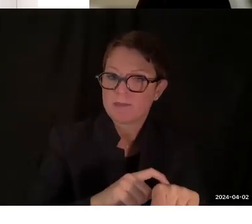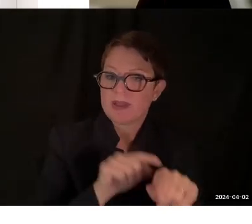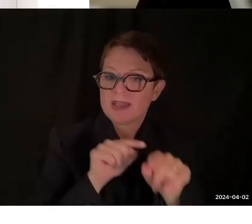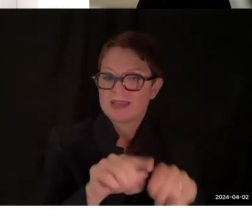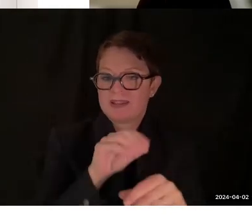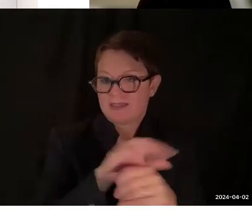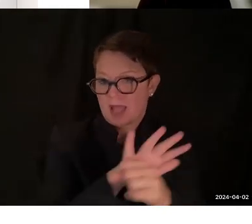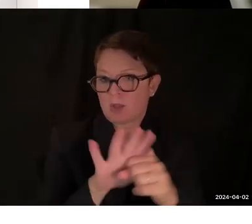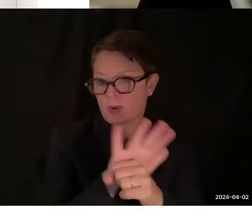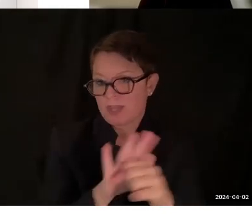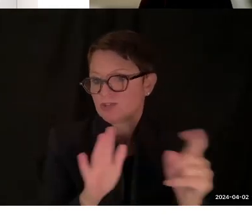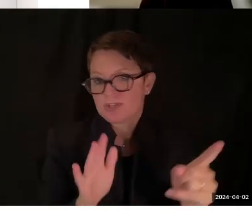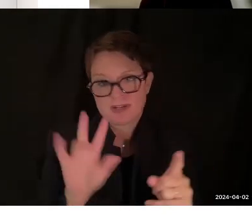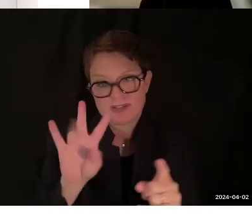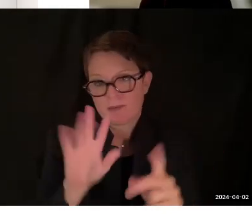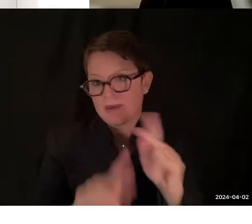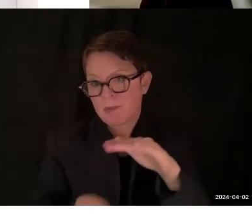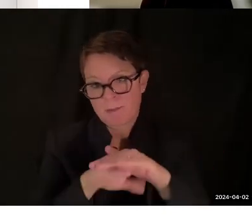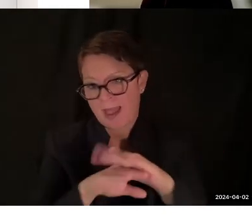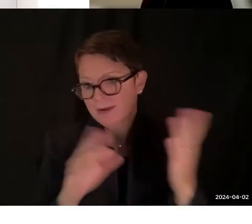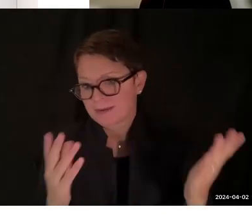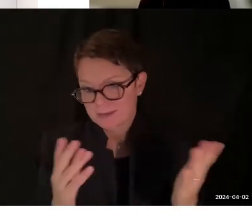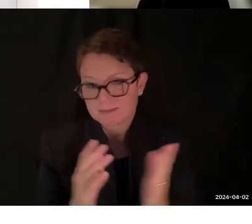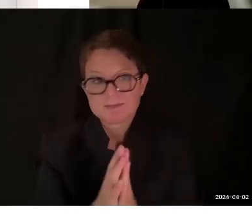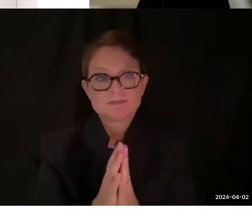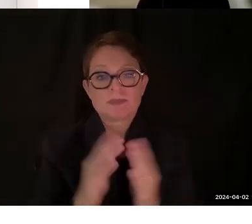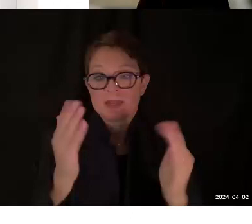location. Next slide, please.